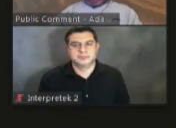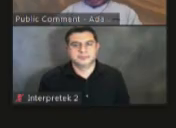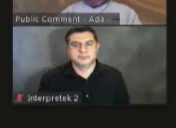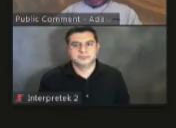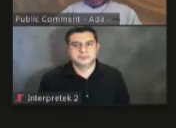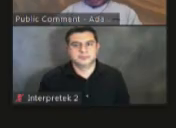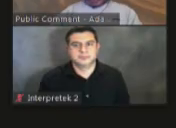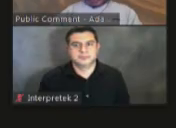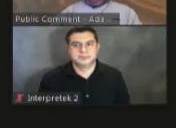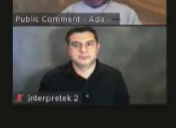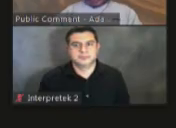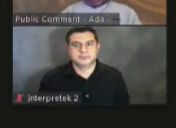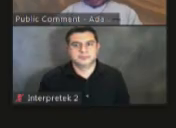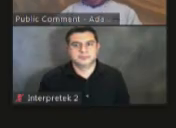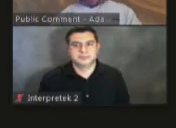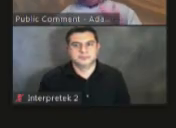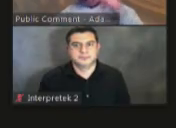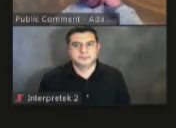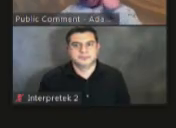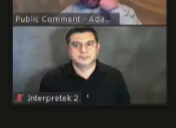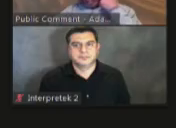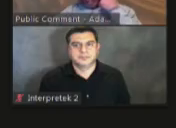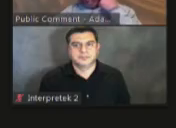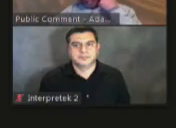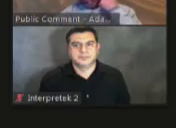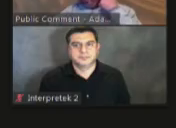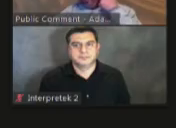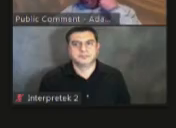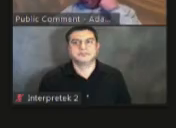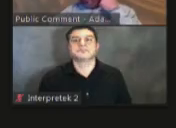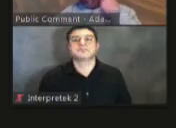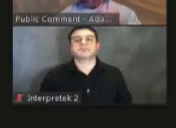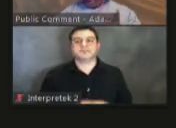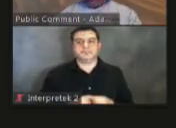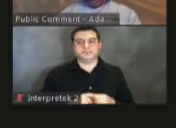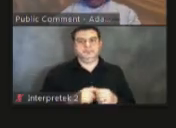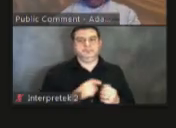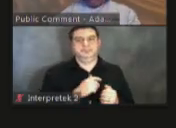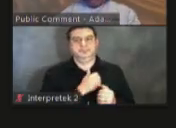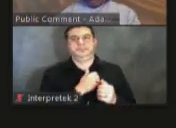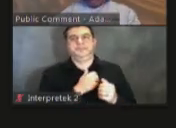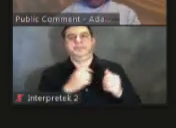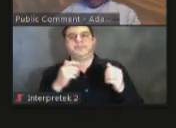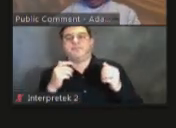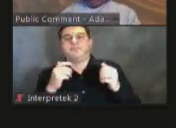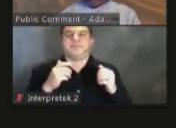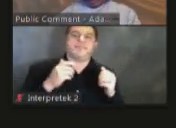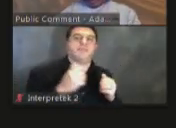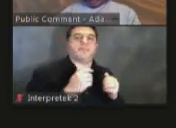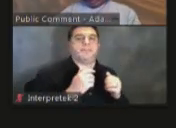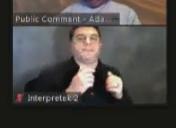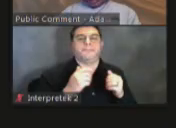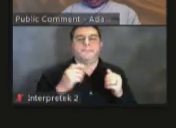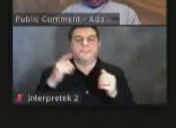bars when, a few months ago, you guys were pounding hand on fist saying you're going to control everything. It's